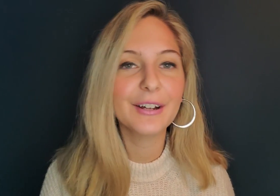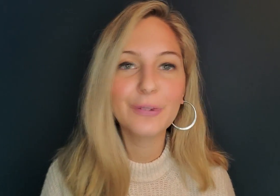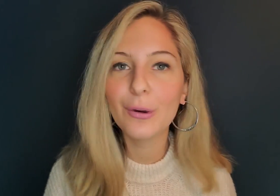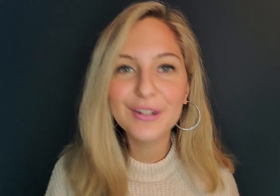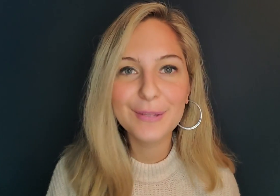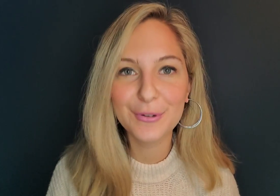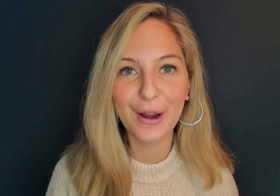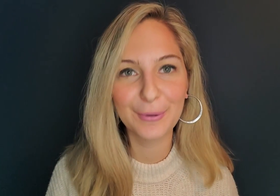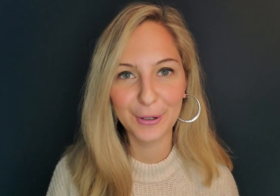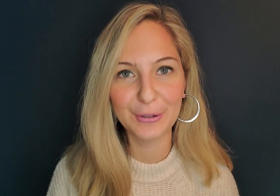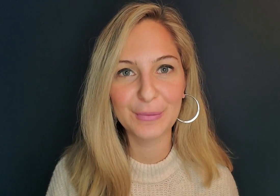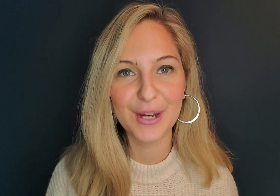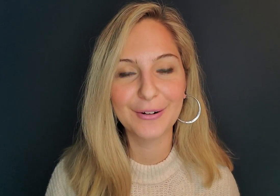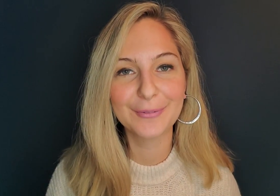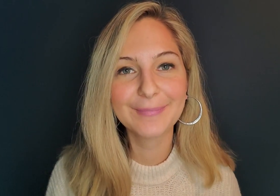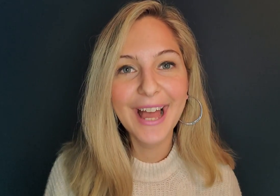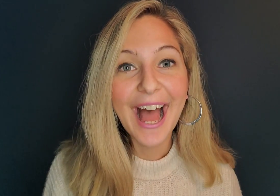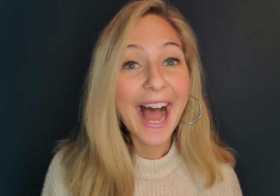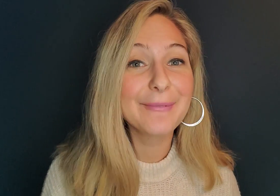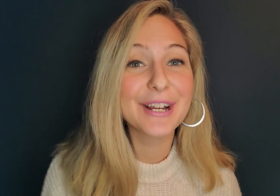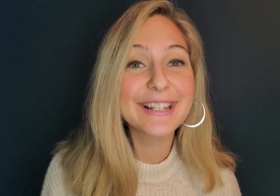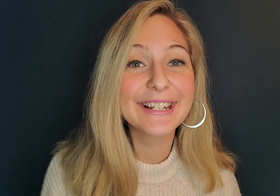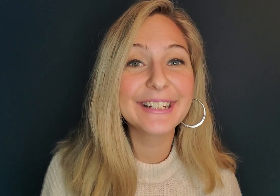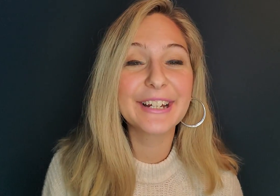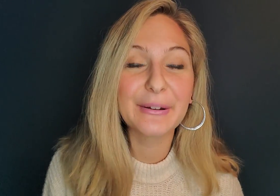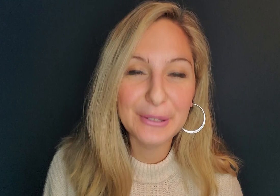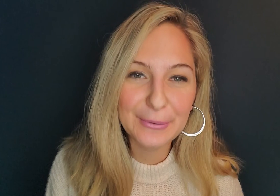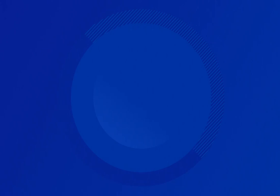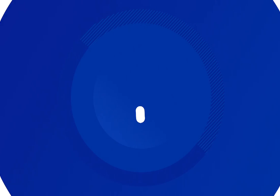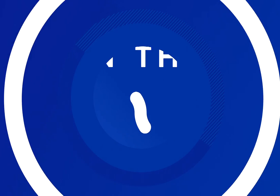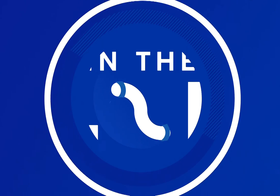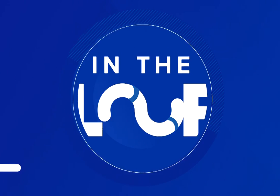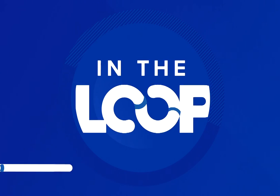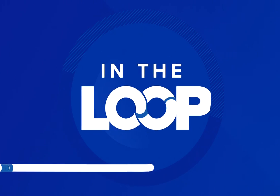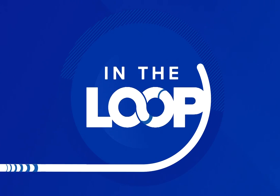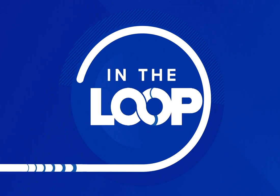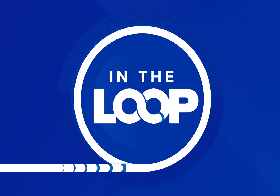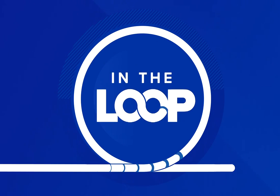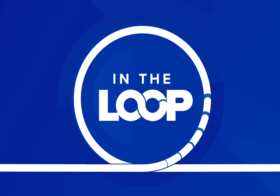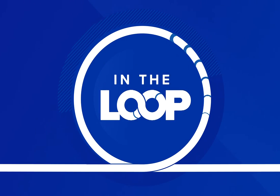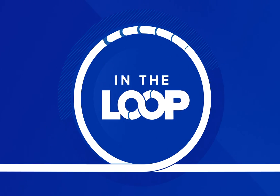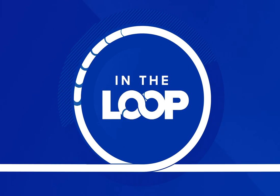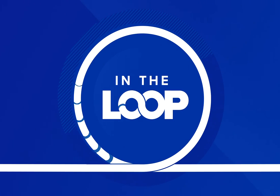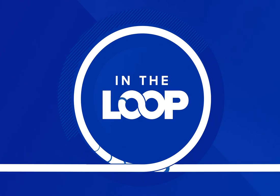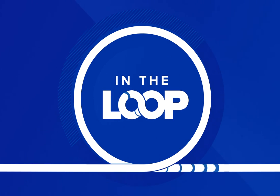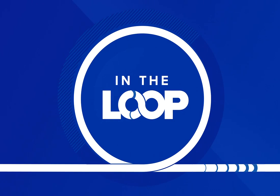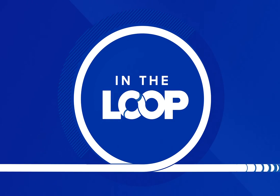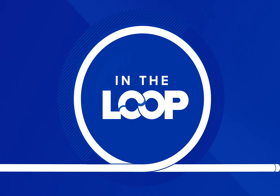button and of course subscribe to our YouTube channel. I'm Jensen, and now you're in the loop.